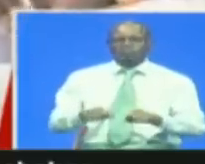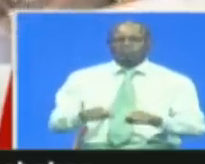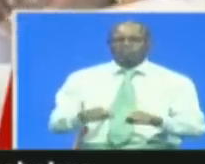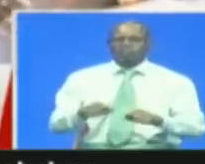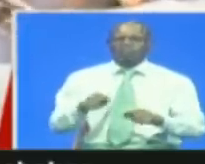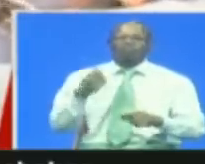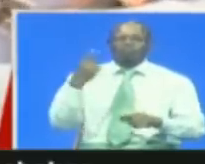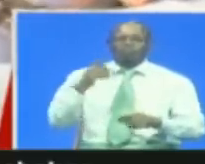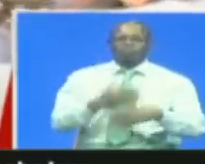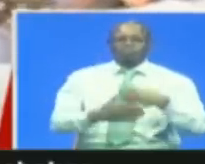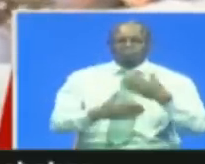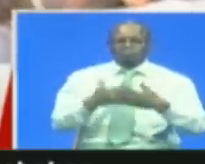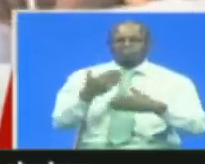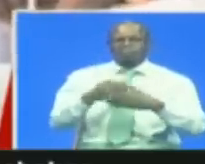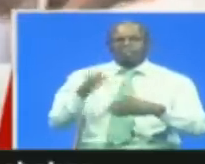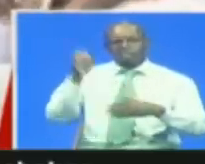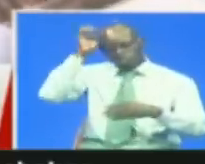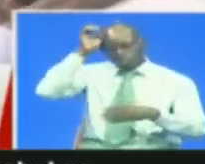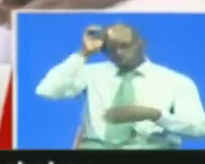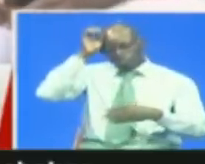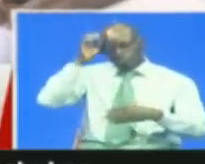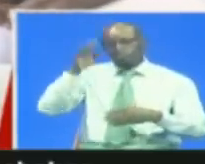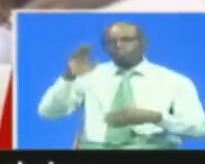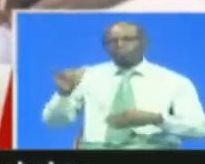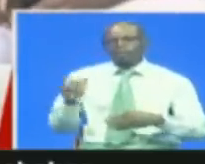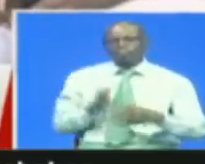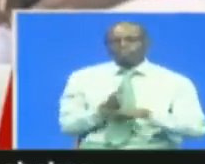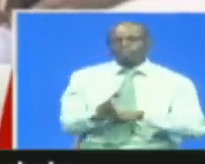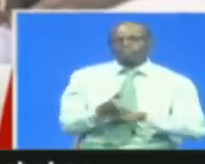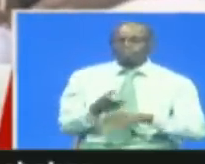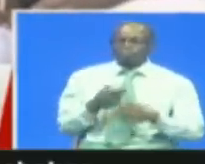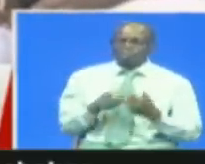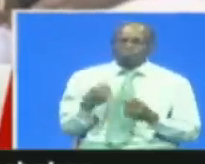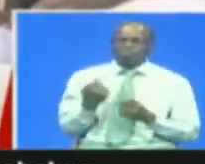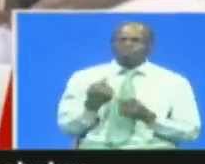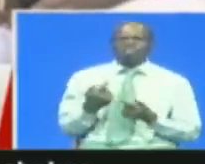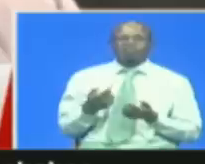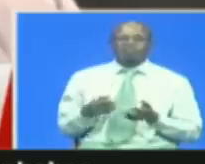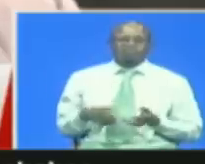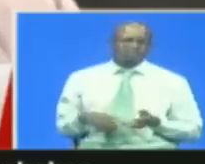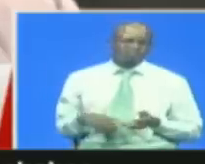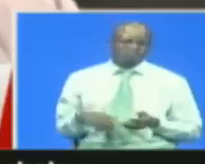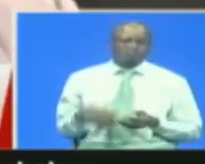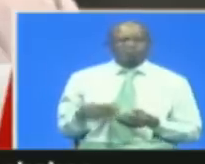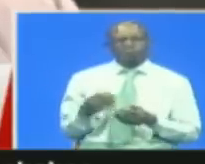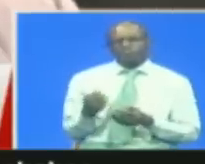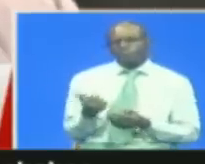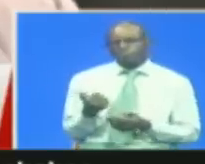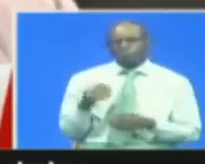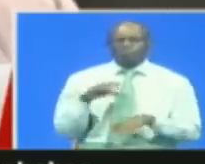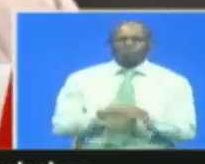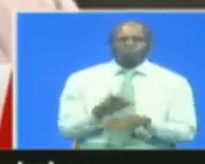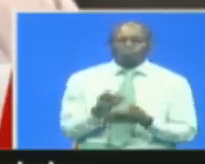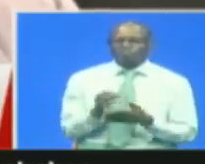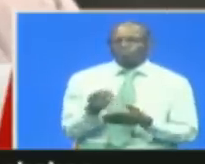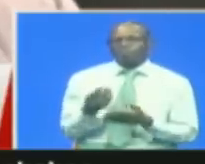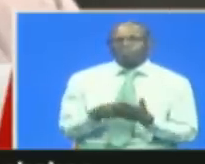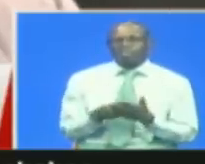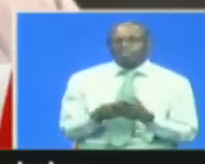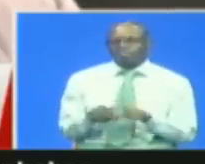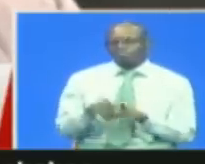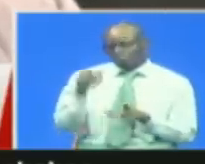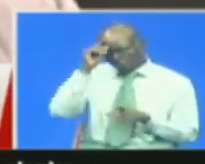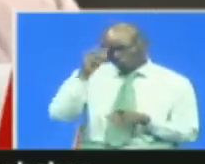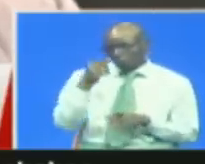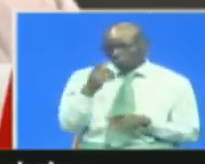construction of the Eldoret Bypass, but so far only a handful of residents have received part of the money. The government says it is still in